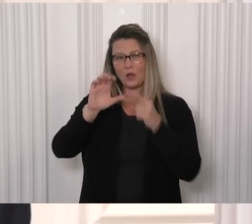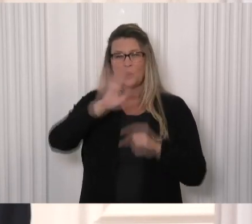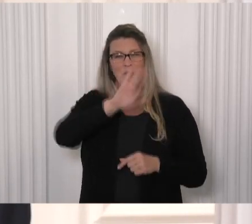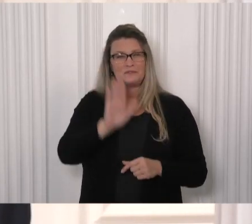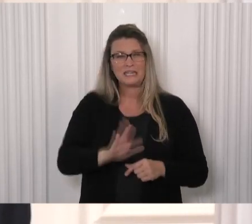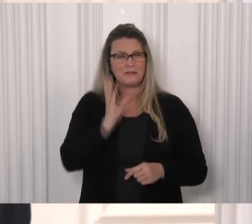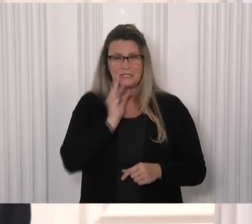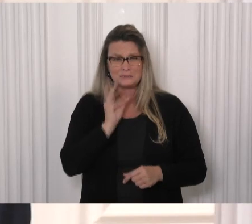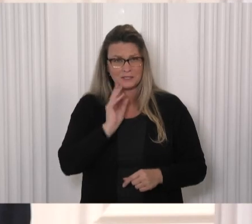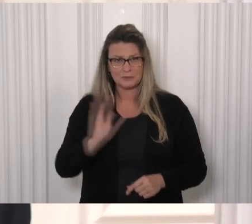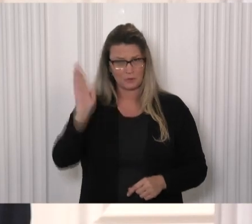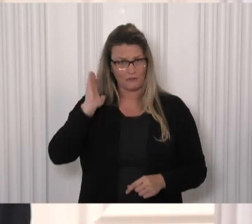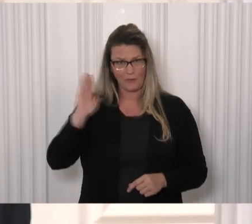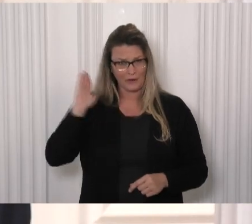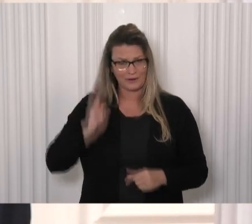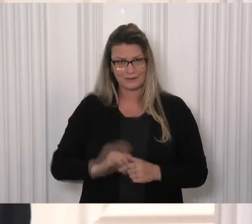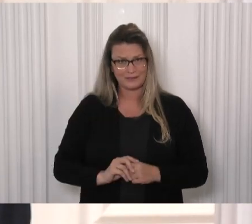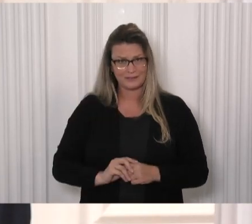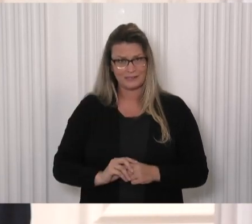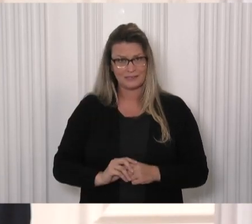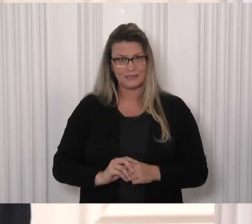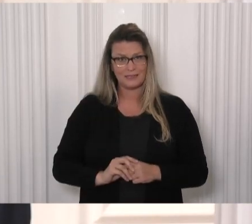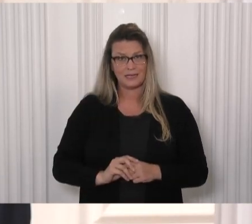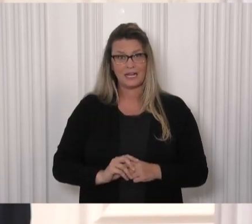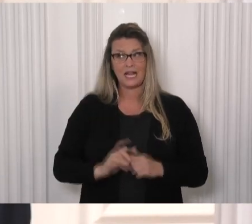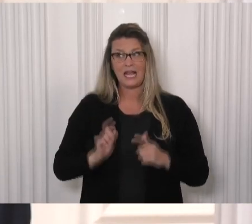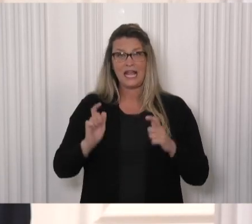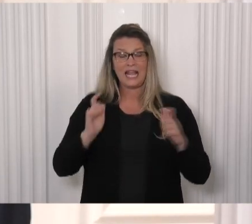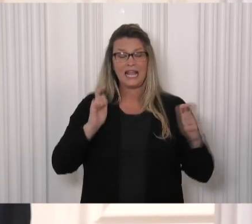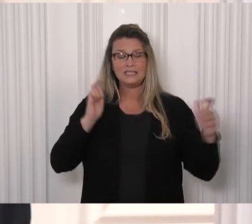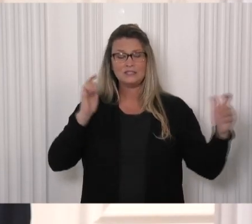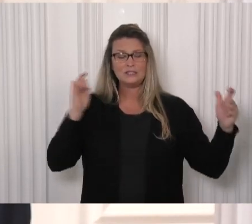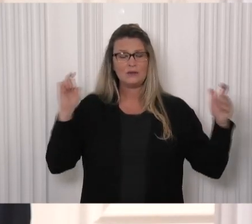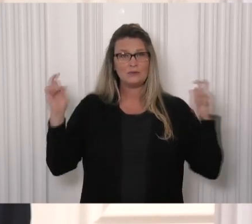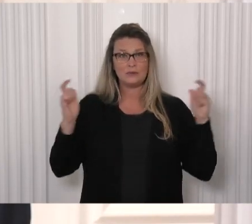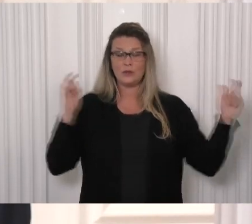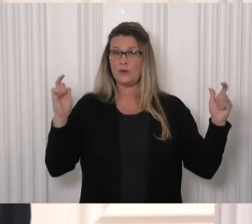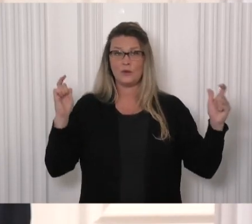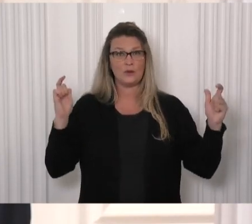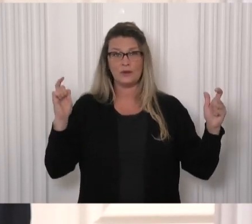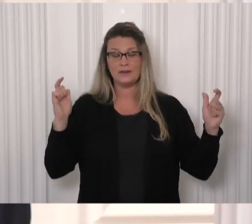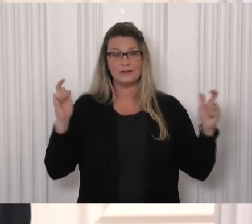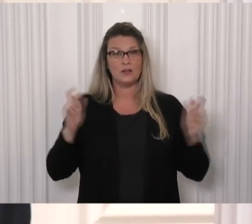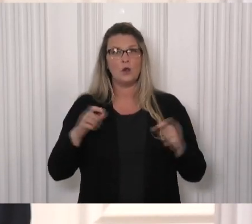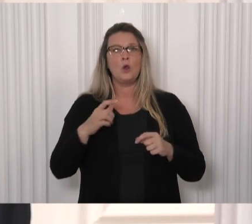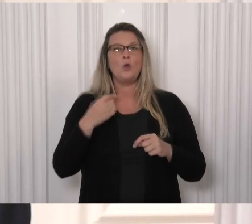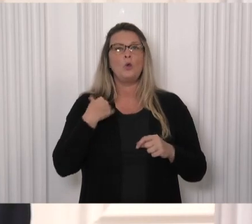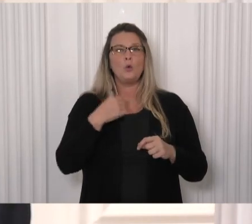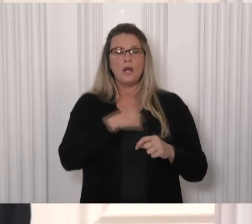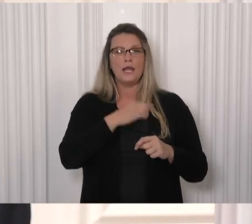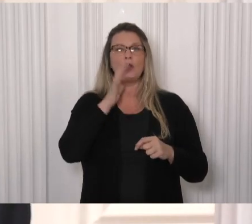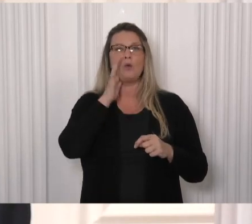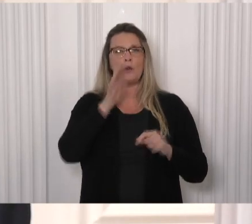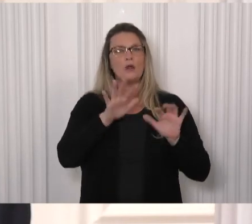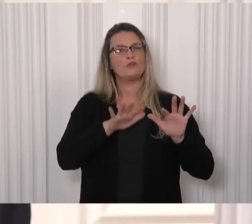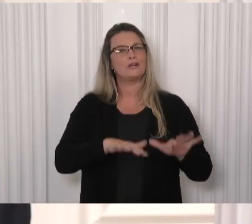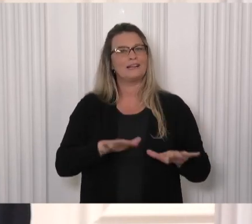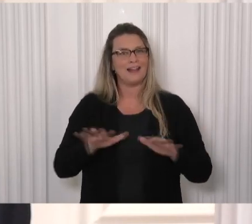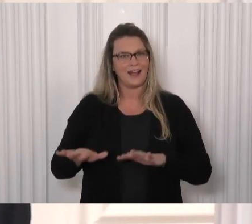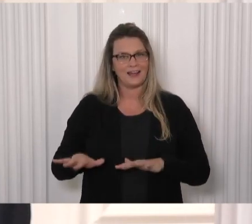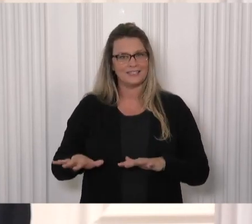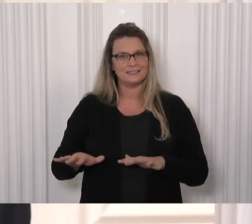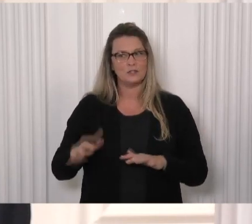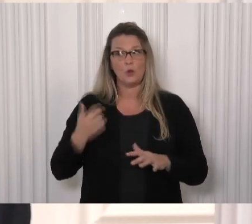before. The magnitude of it is off the chart. We will absolutely relax what